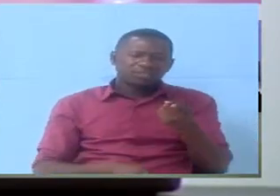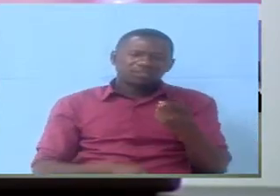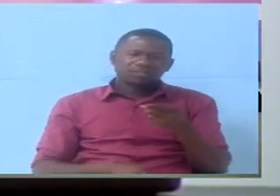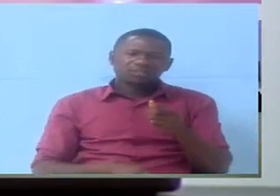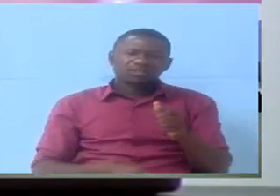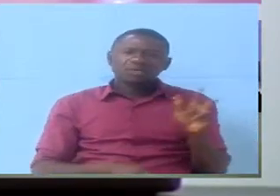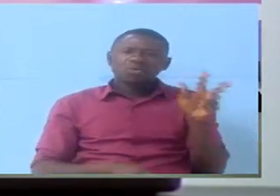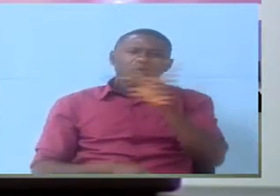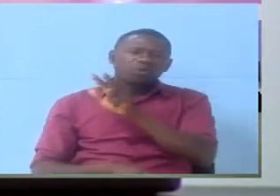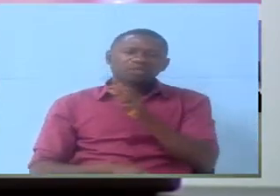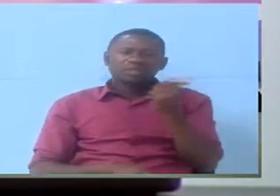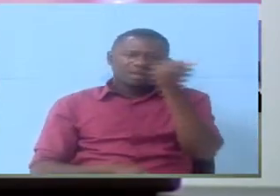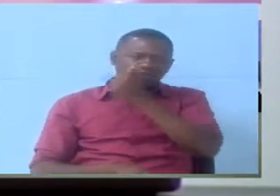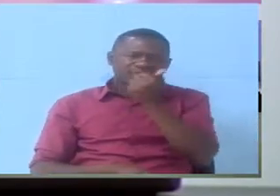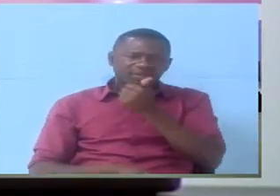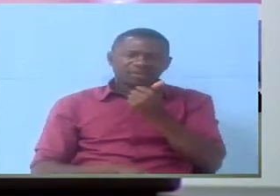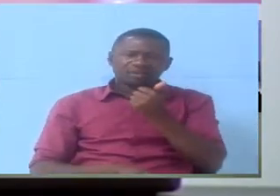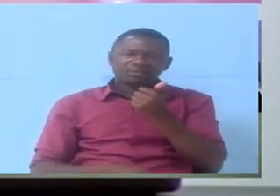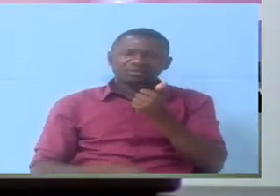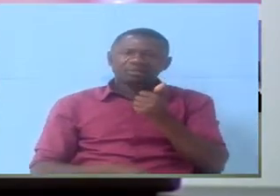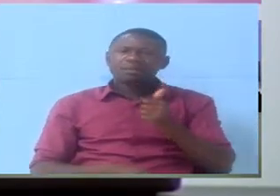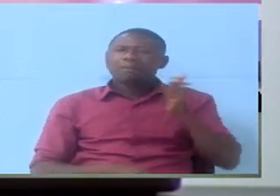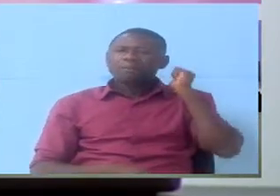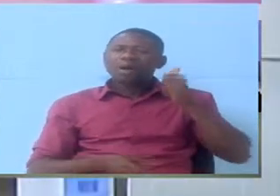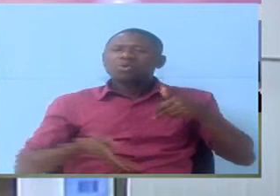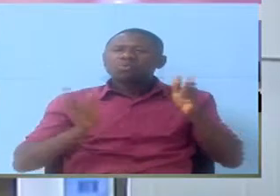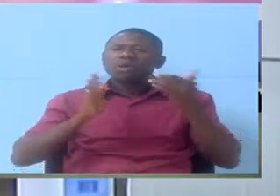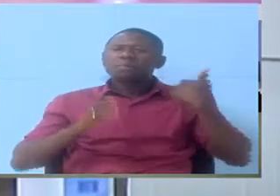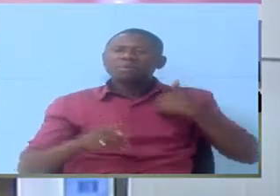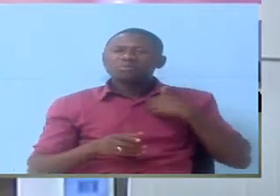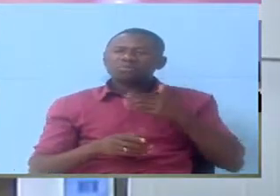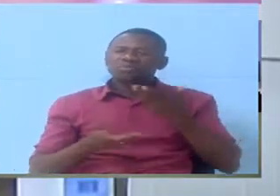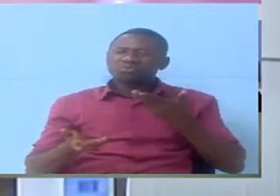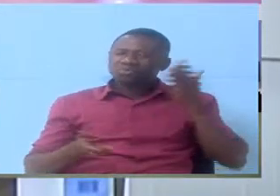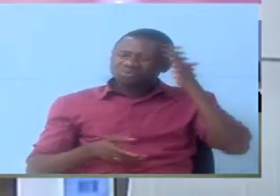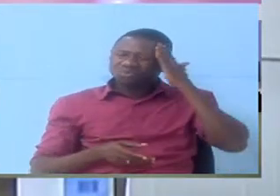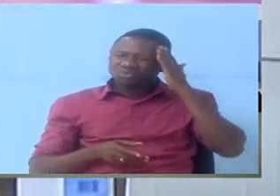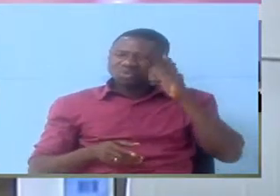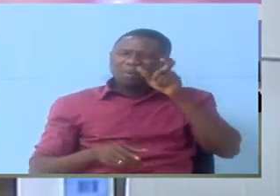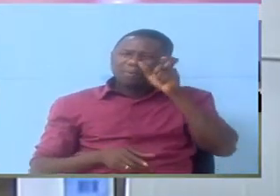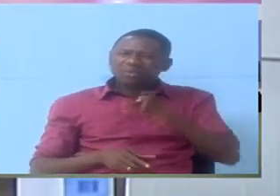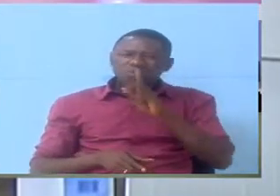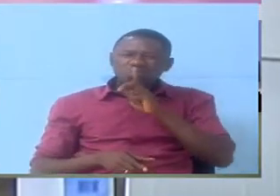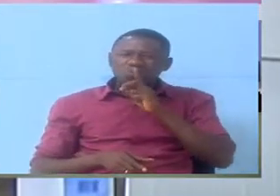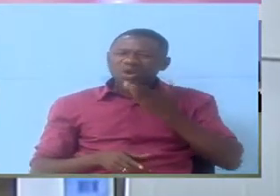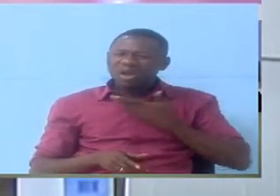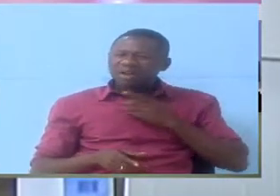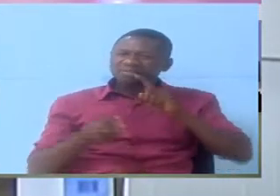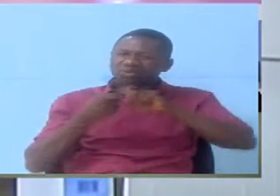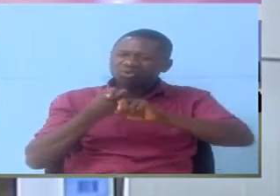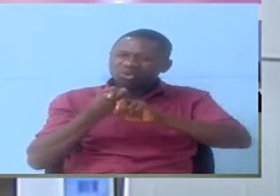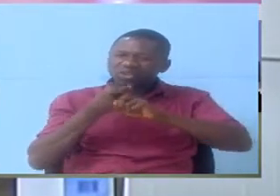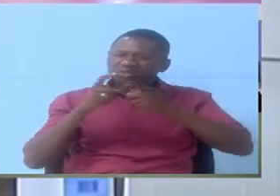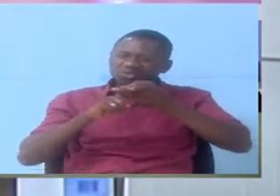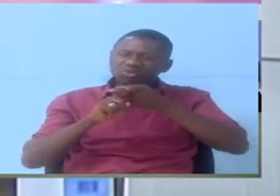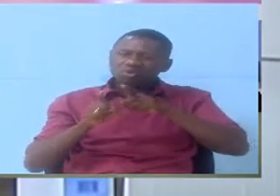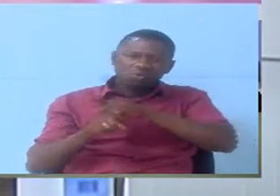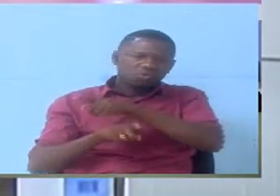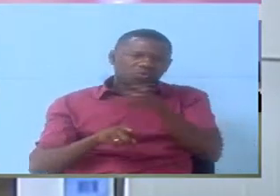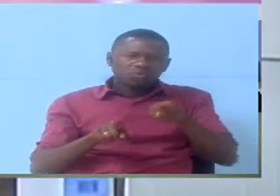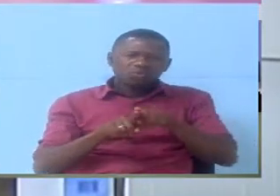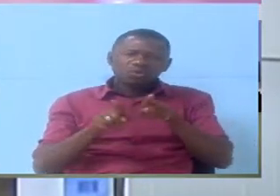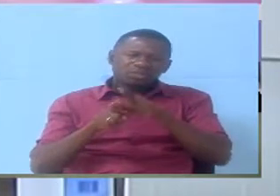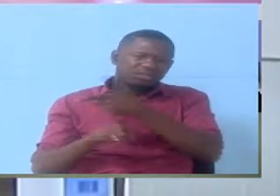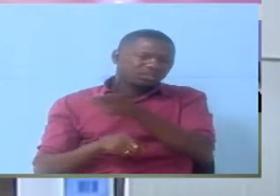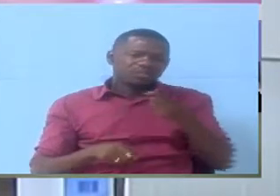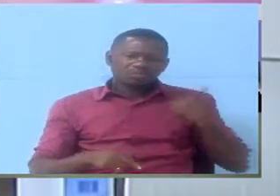For what we nebe angalter sato konono inata na molo na miya lang Gambia dimole and I fell long nying molo kuoto like